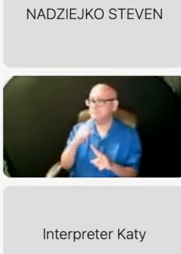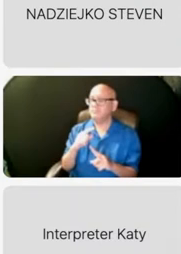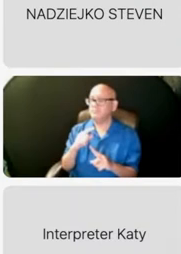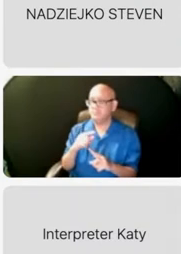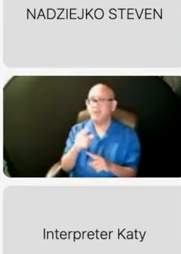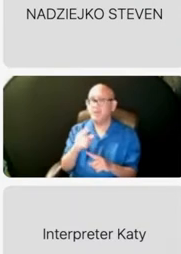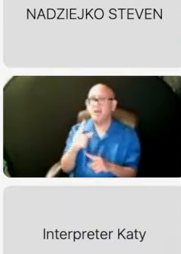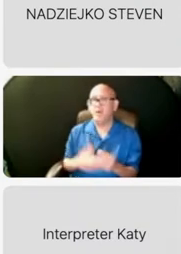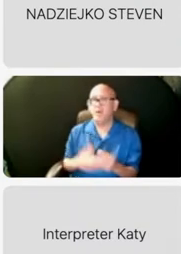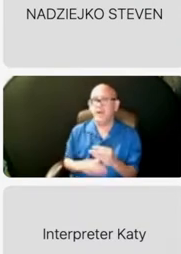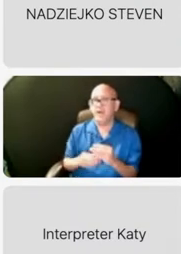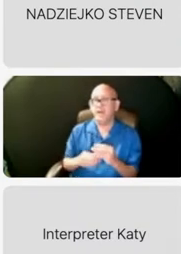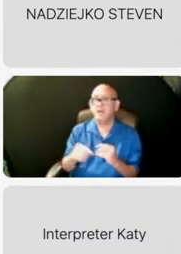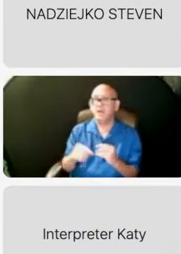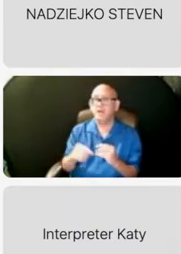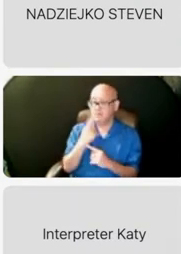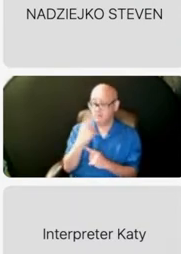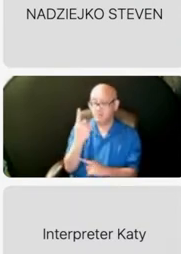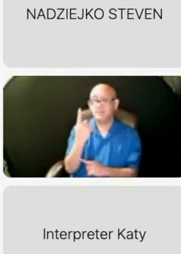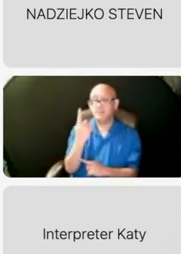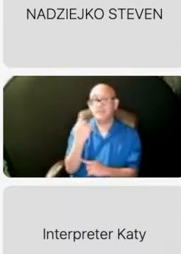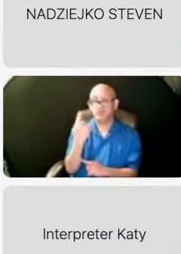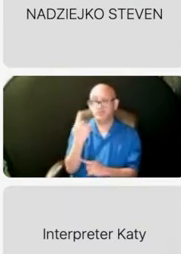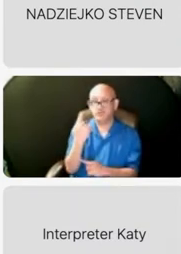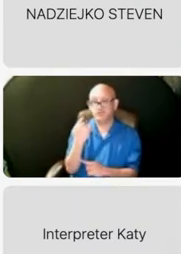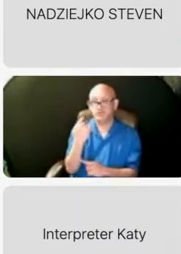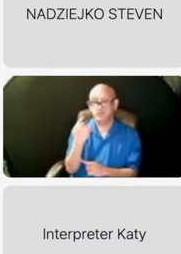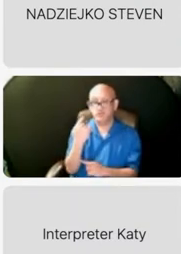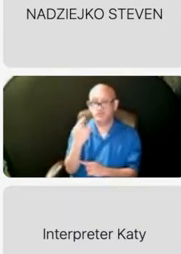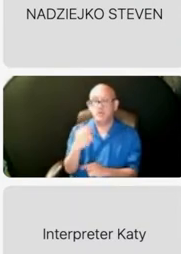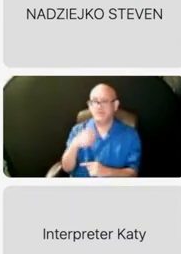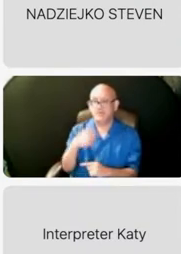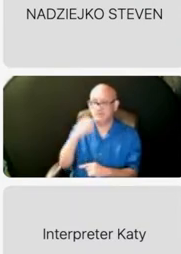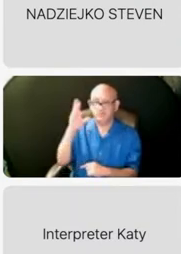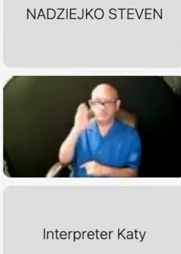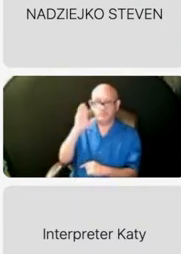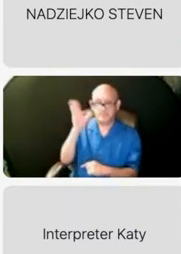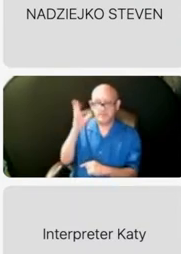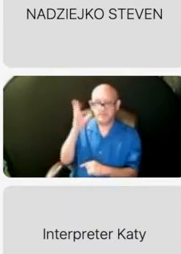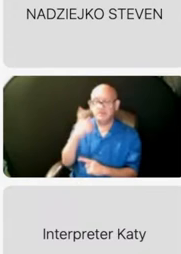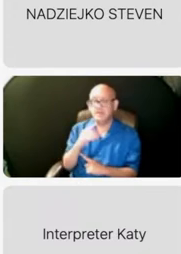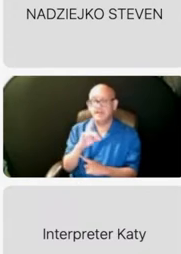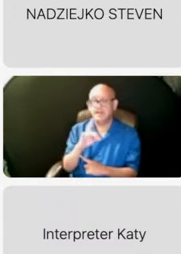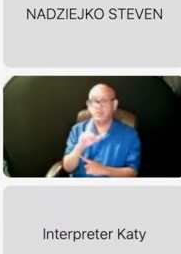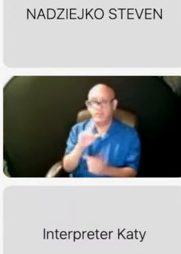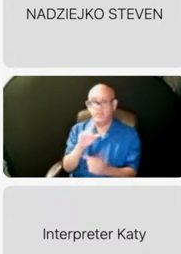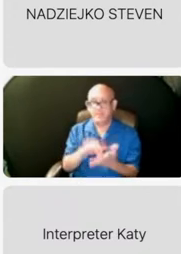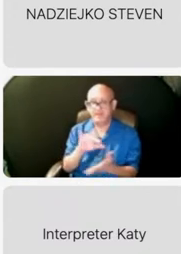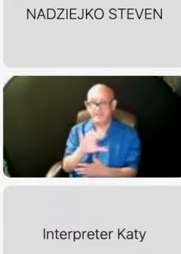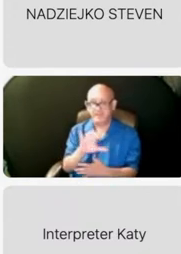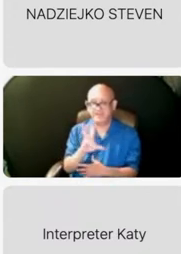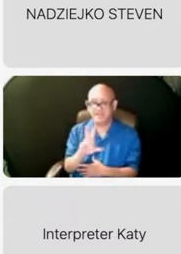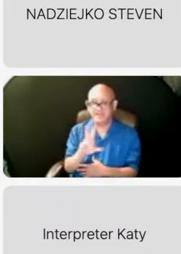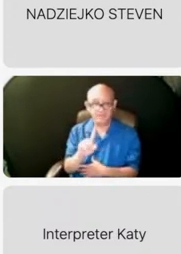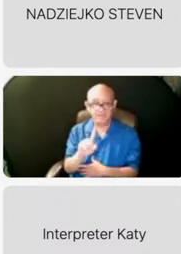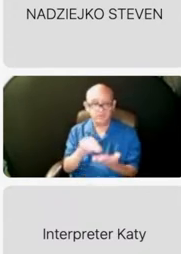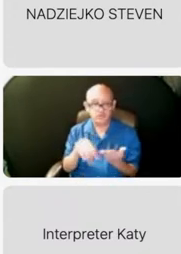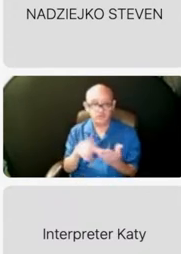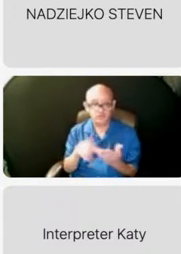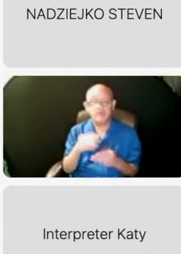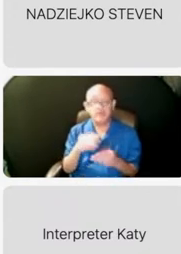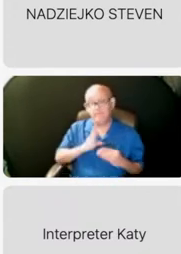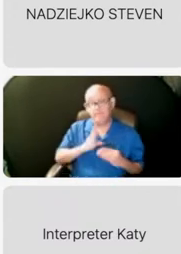last year they presented to us that last year 1871 students finished rop